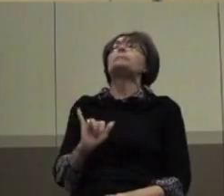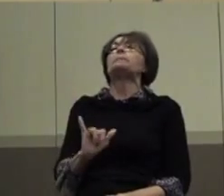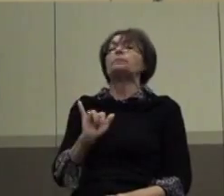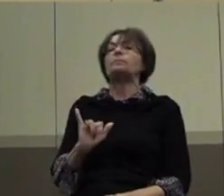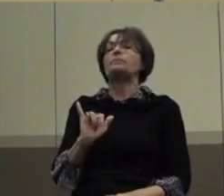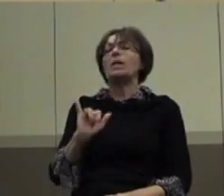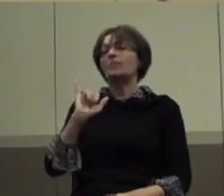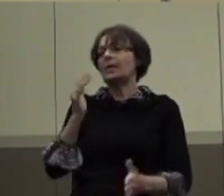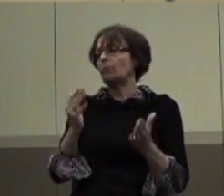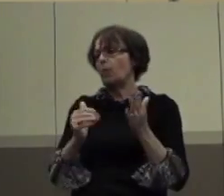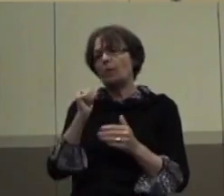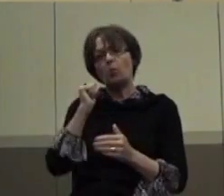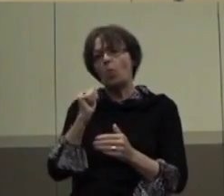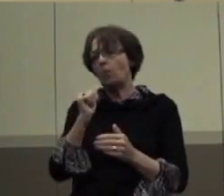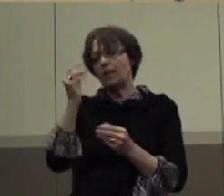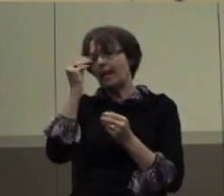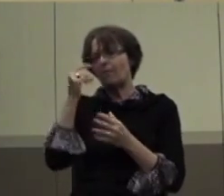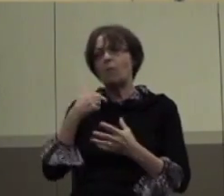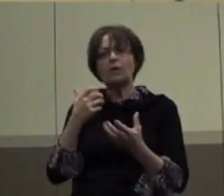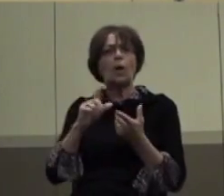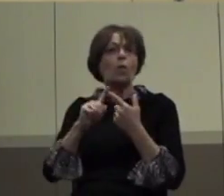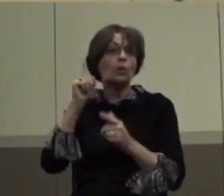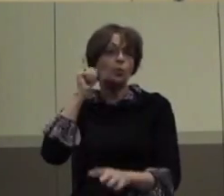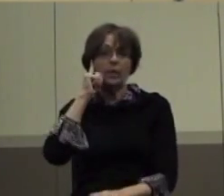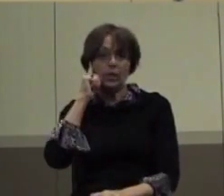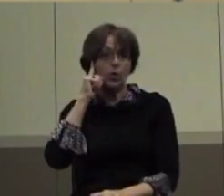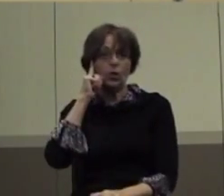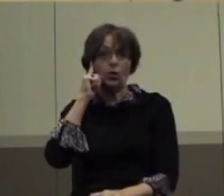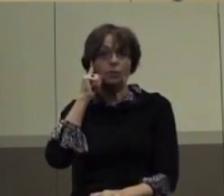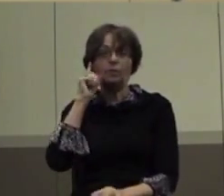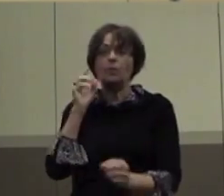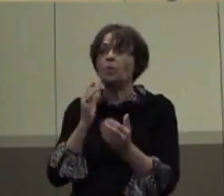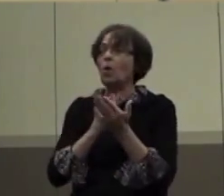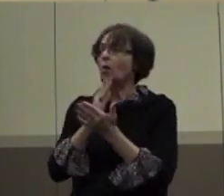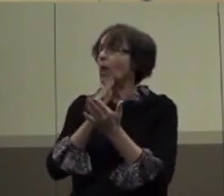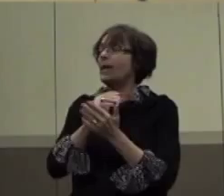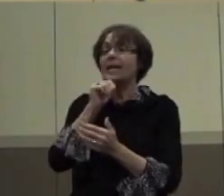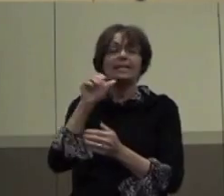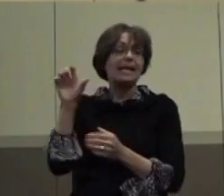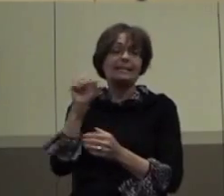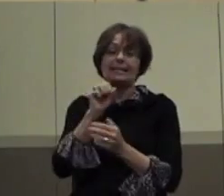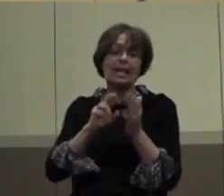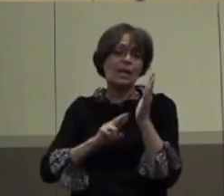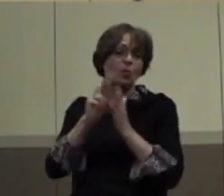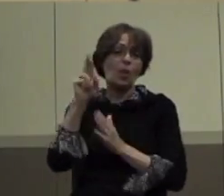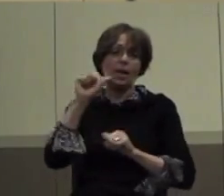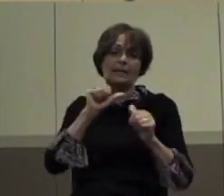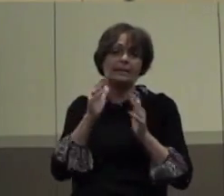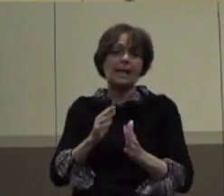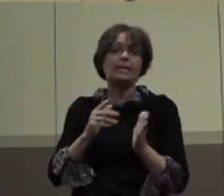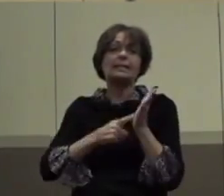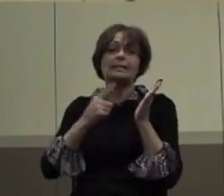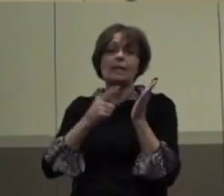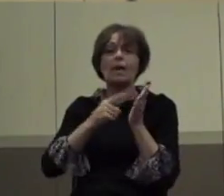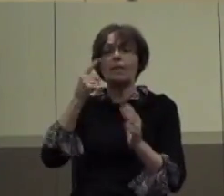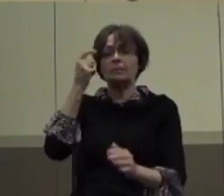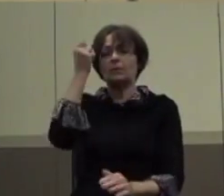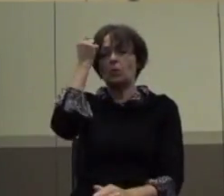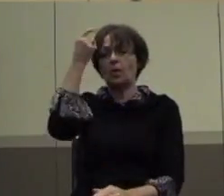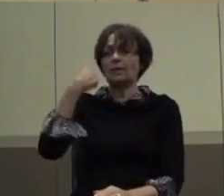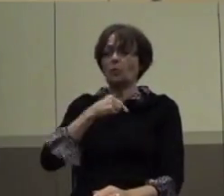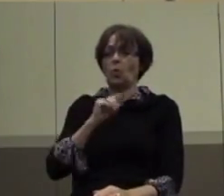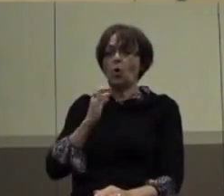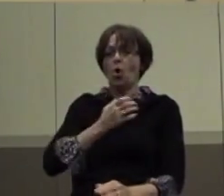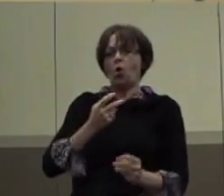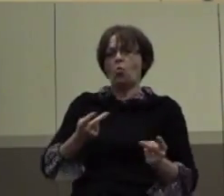This is probably not going to be information I want to hear." Right? Doesn't take a rocket scientist sometimes to realize that we are our own worst